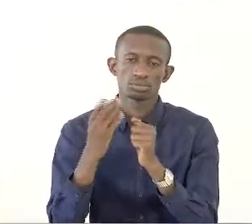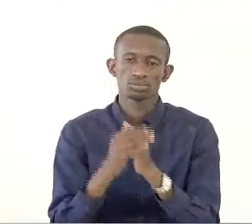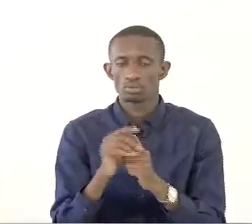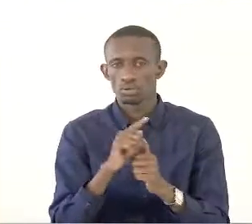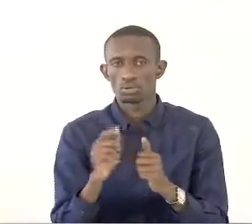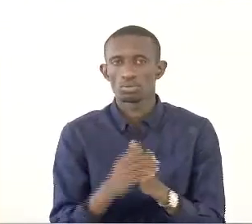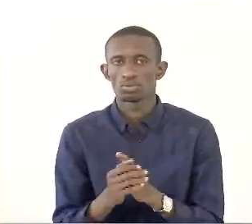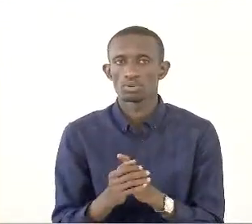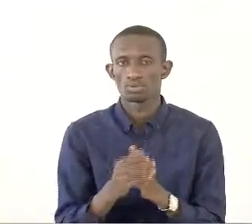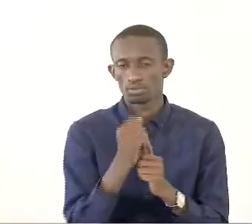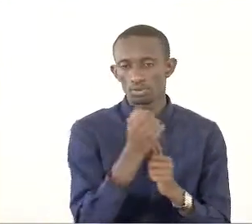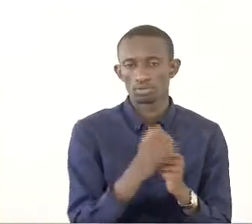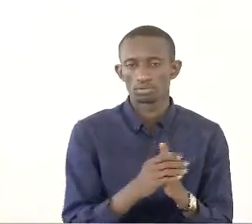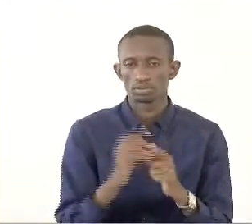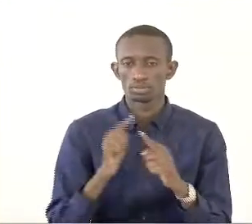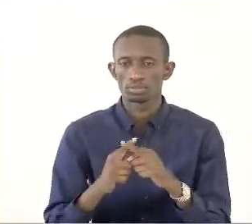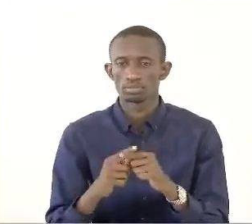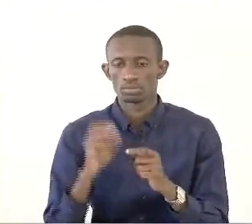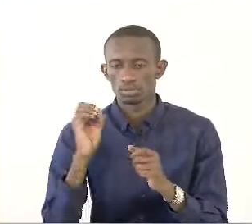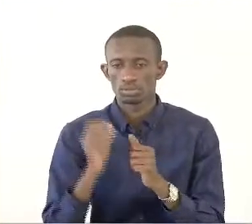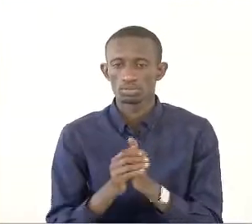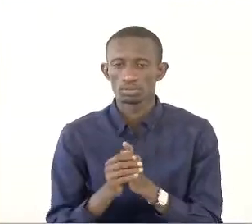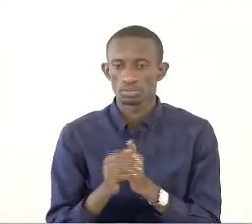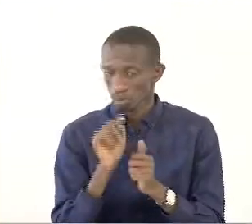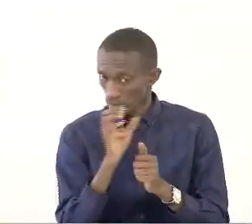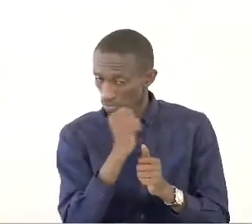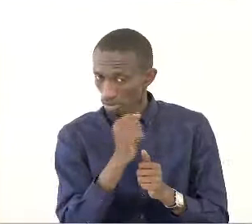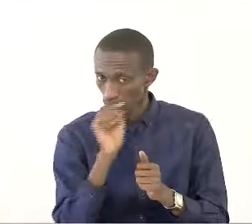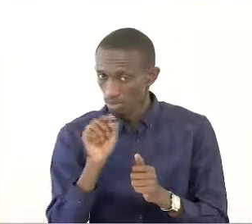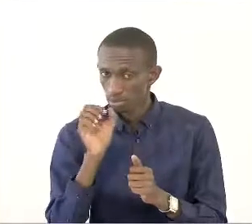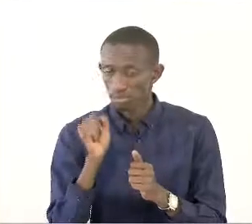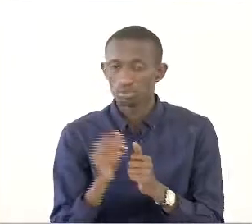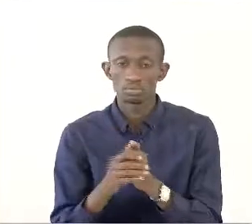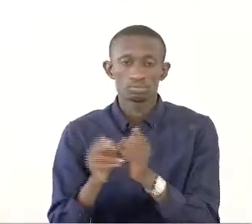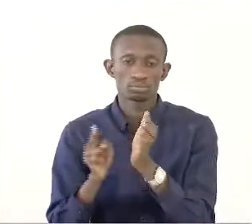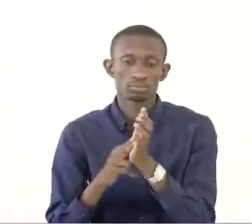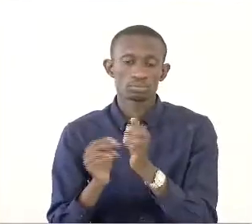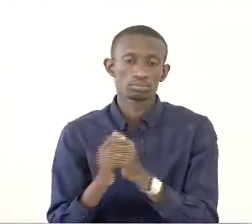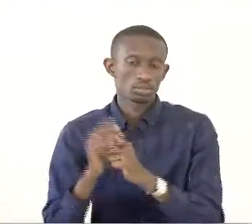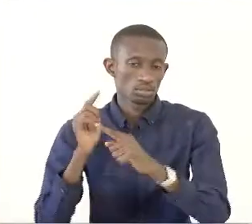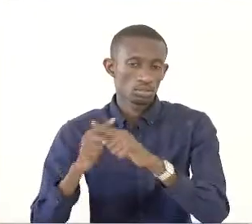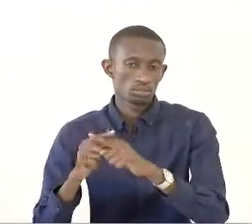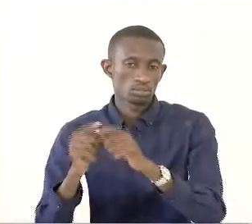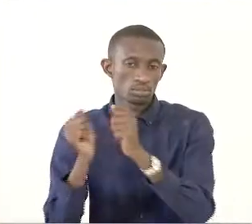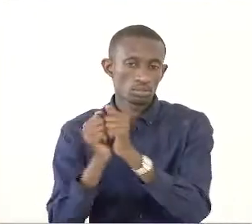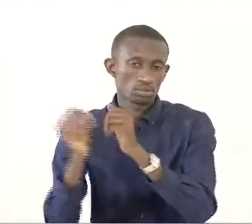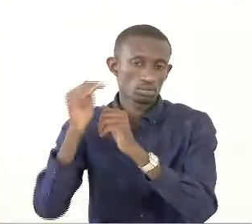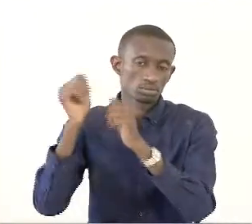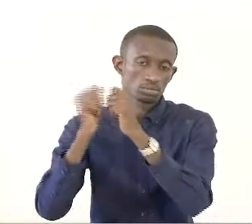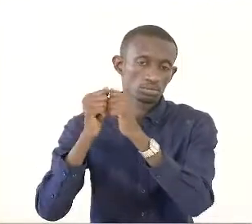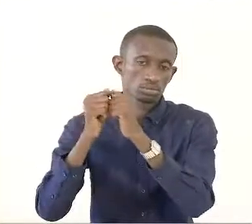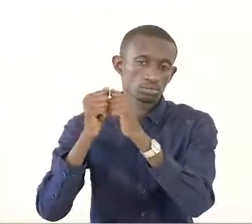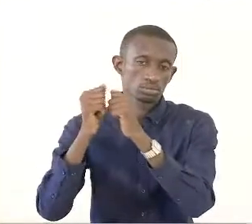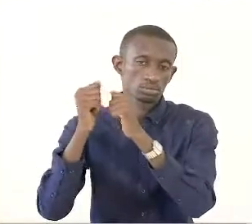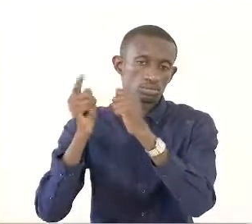5.0 times 10 power 16. So then you have it into per